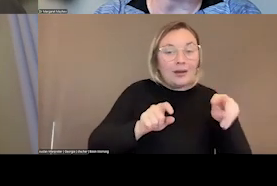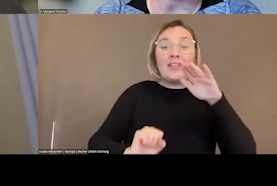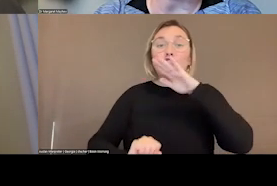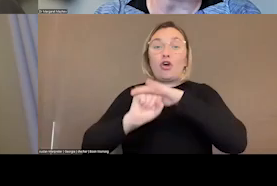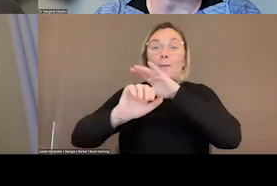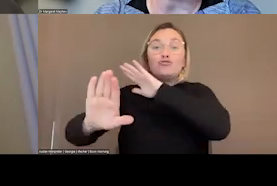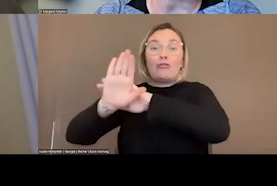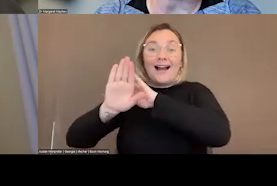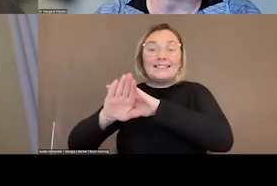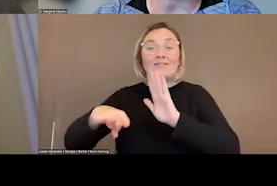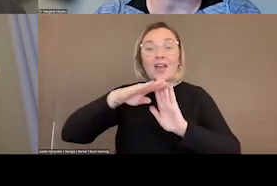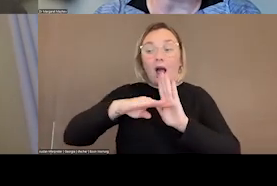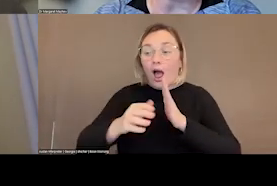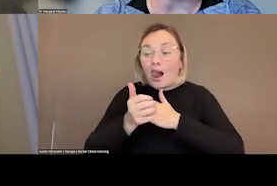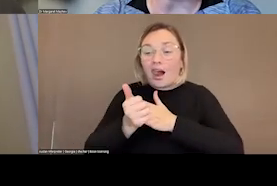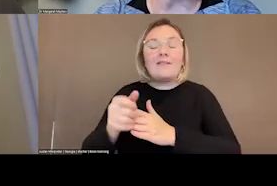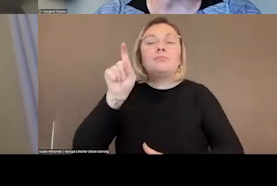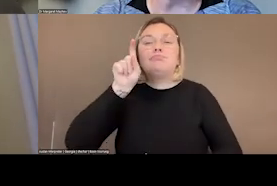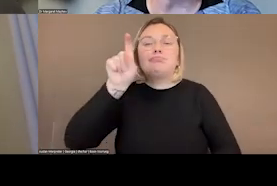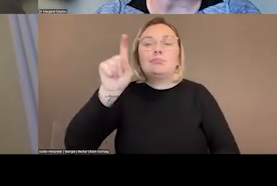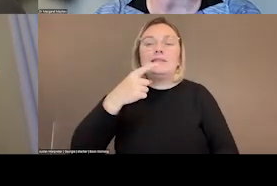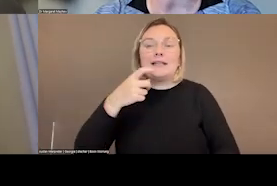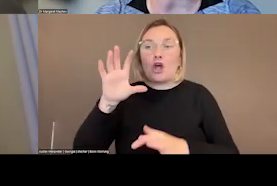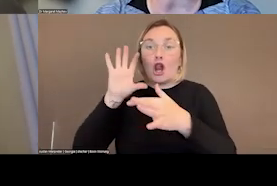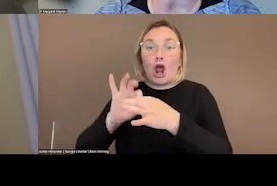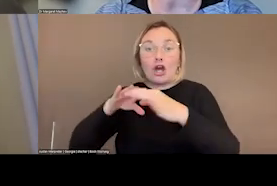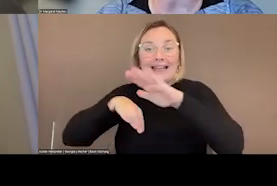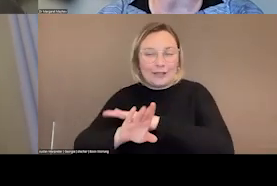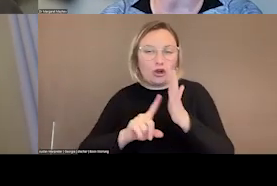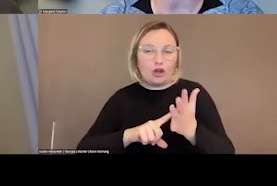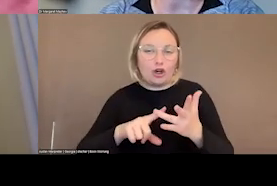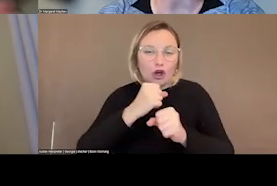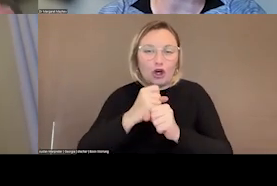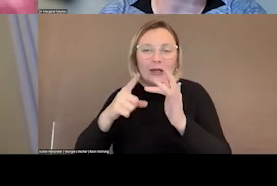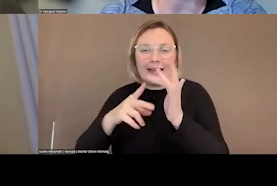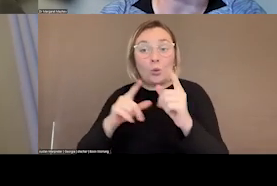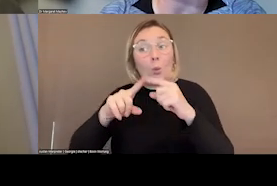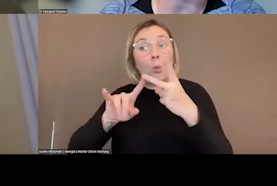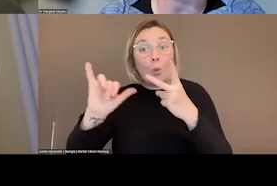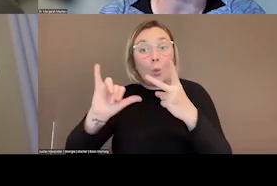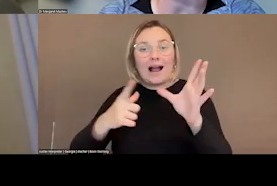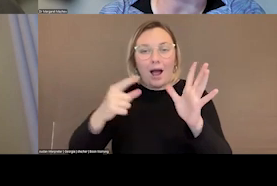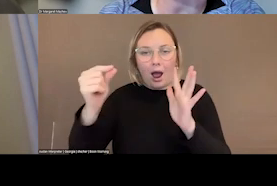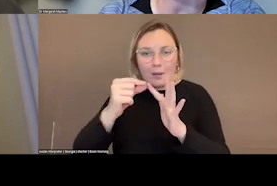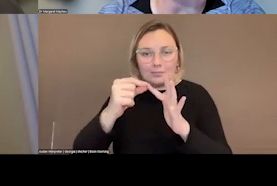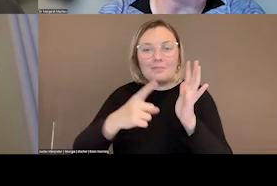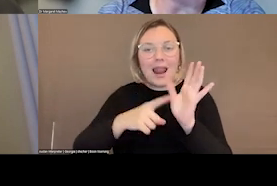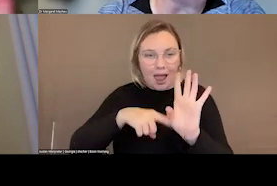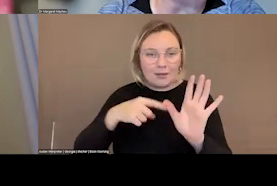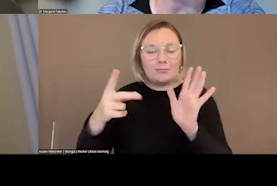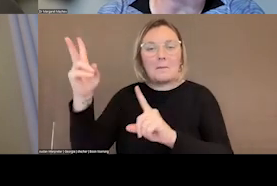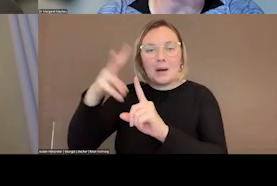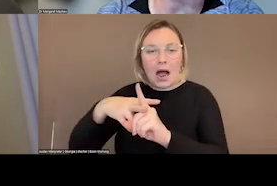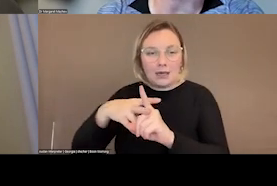the guidelines page is a Hmm. button called Login or Apply. Also, it appears underneath the title of